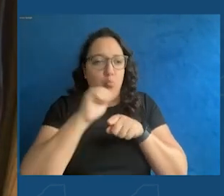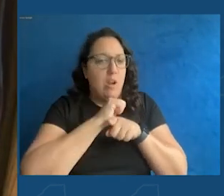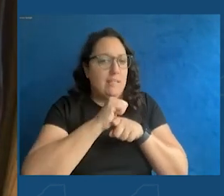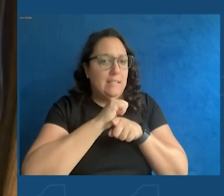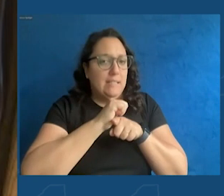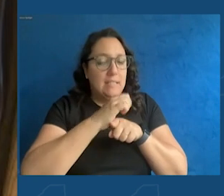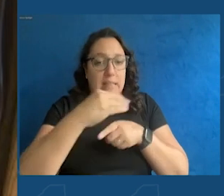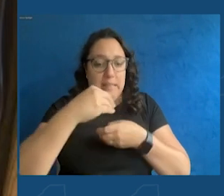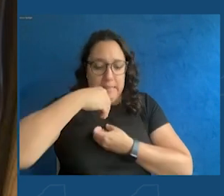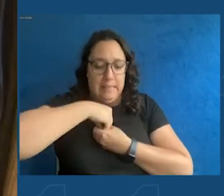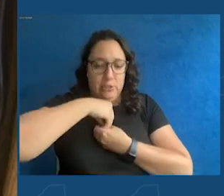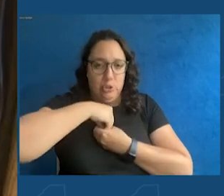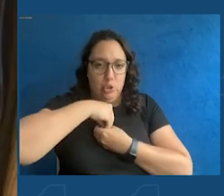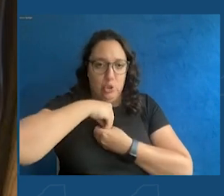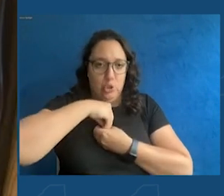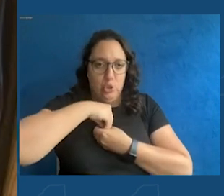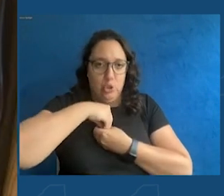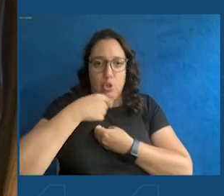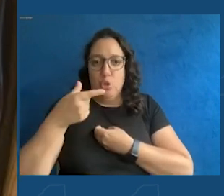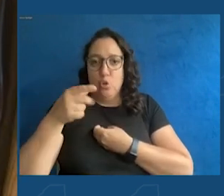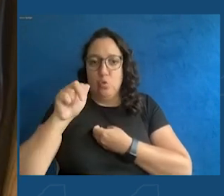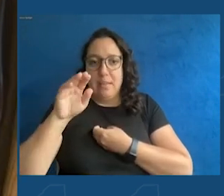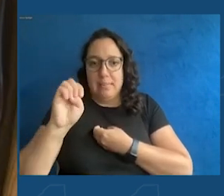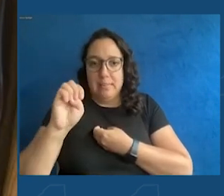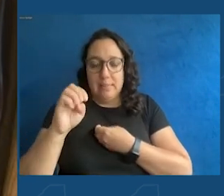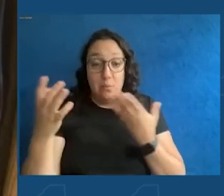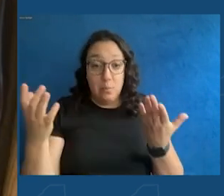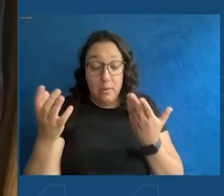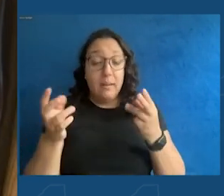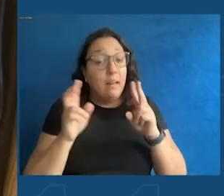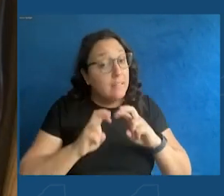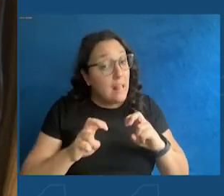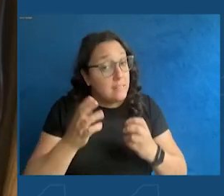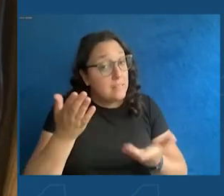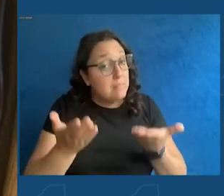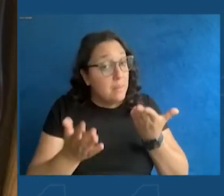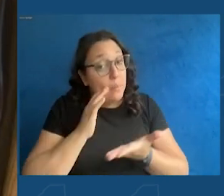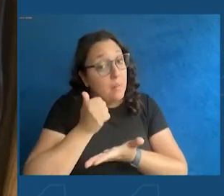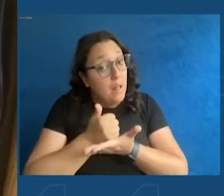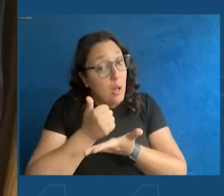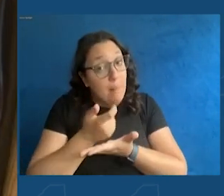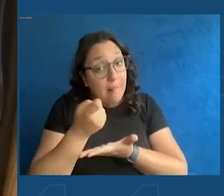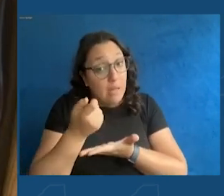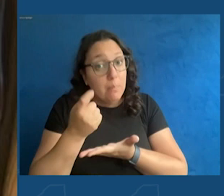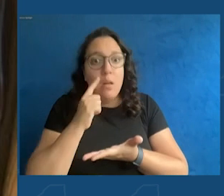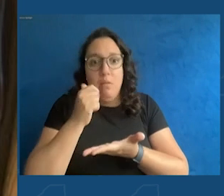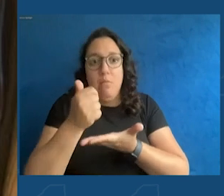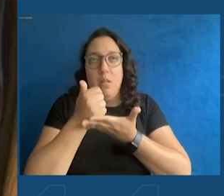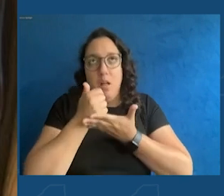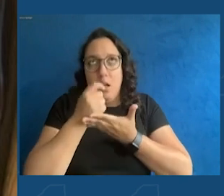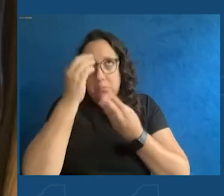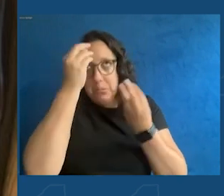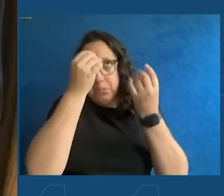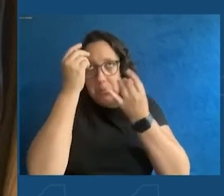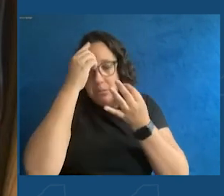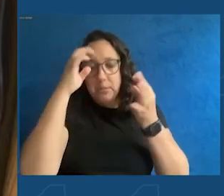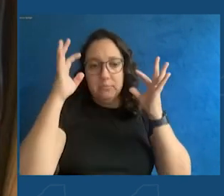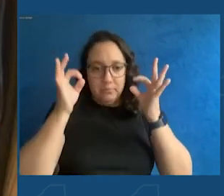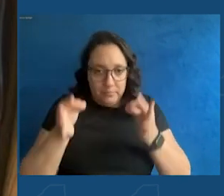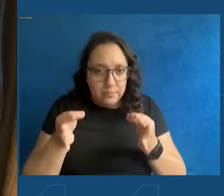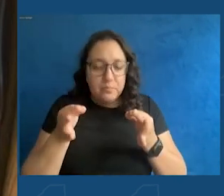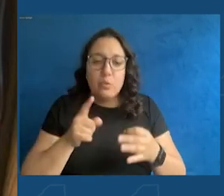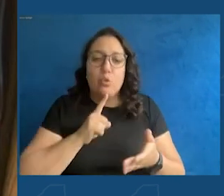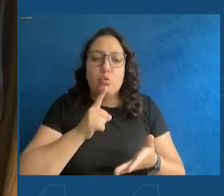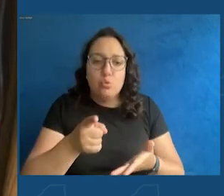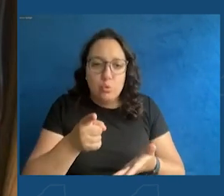comes now and again, the analysis may help a little to make the synthesis a true one. So that is what I hope for.